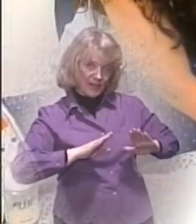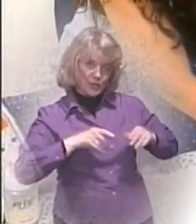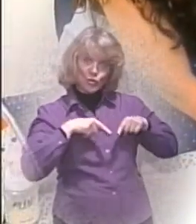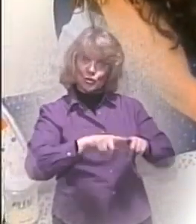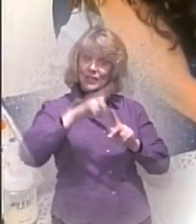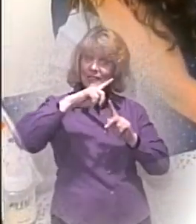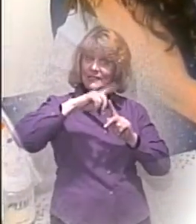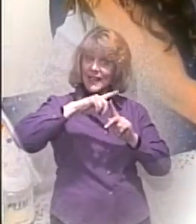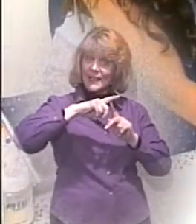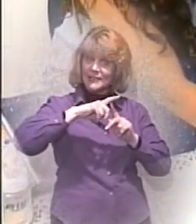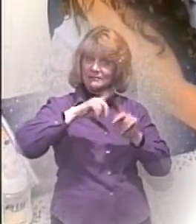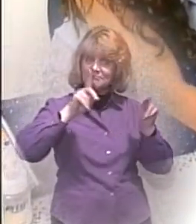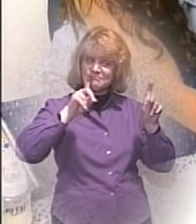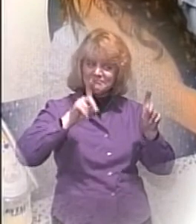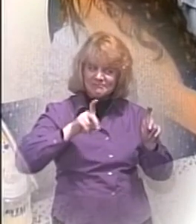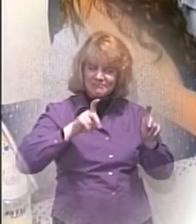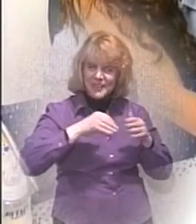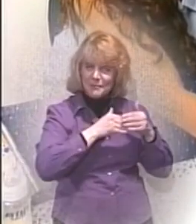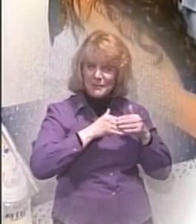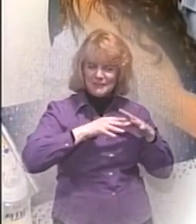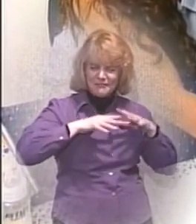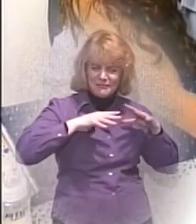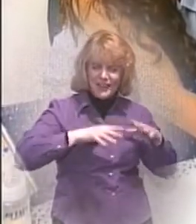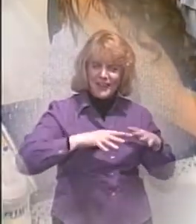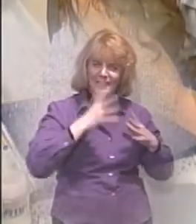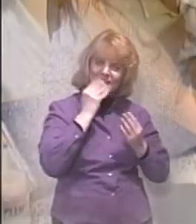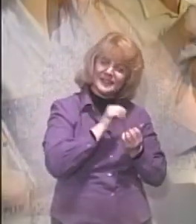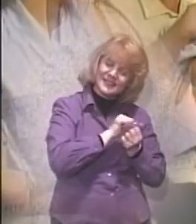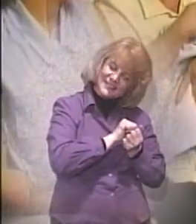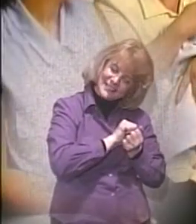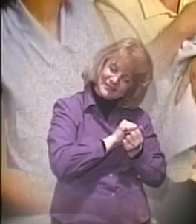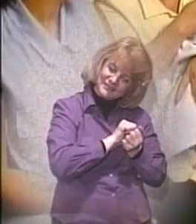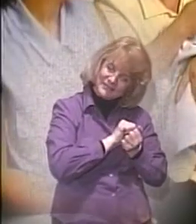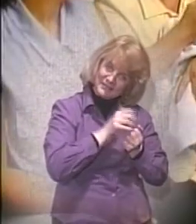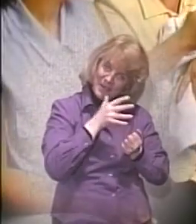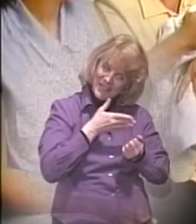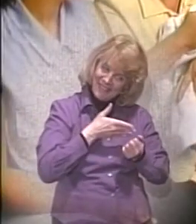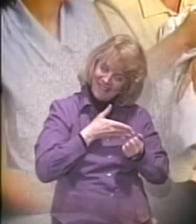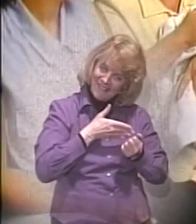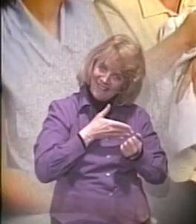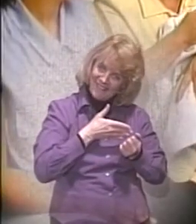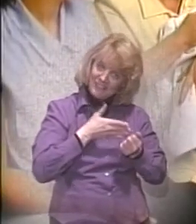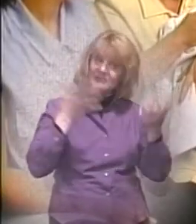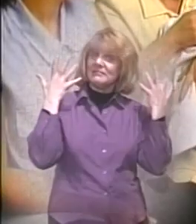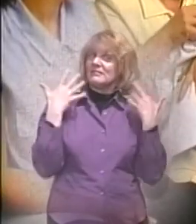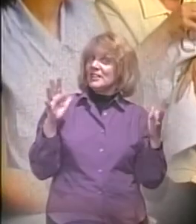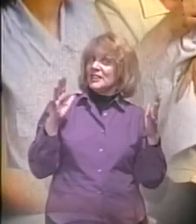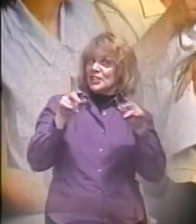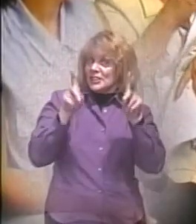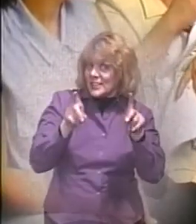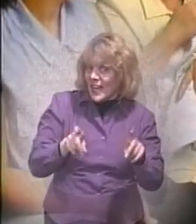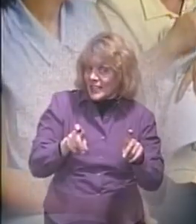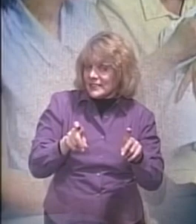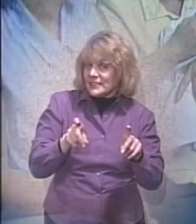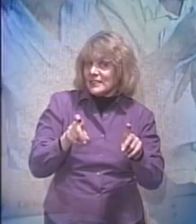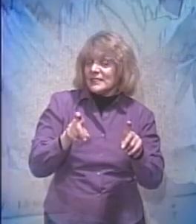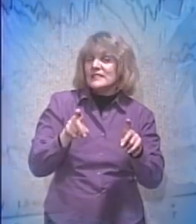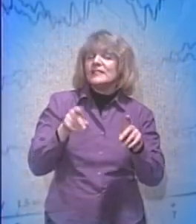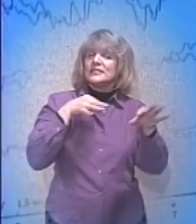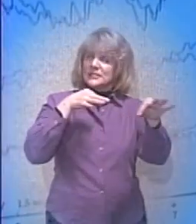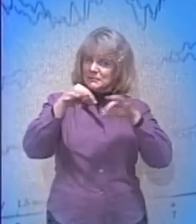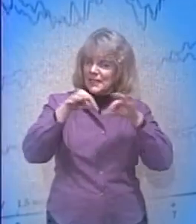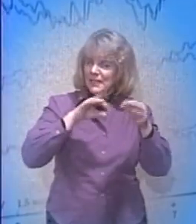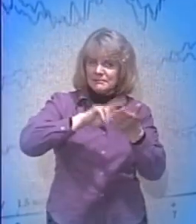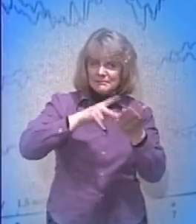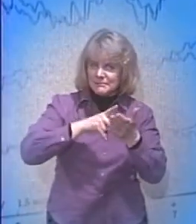don't even think he knew where he was, as long as Mommy was right there. And then the audiologist sat down and explained to us the results of Nathan's test, showed us